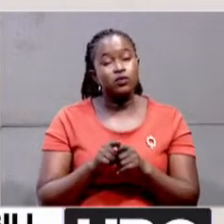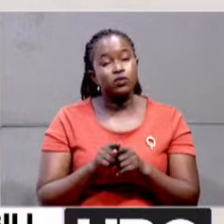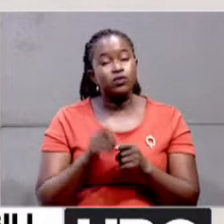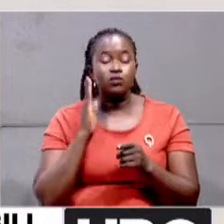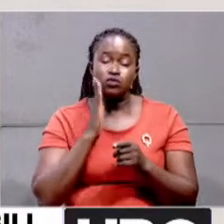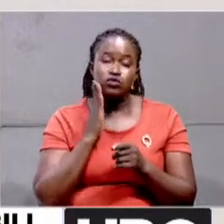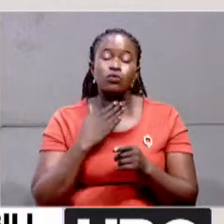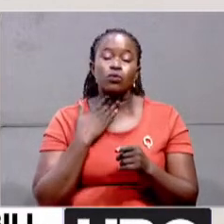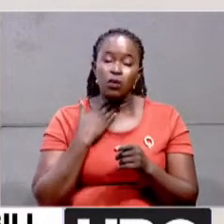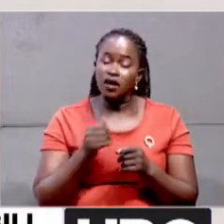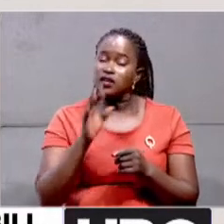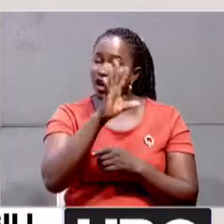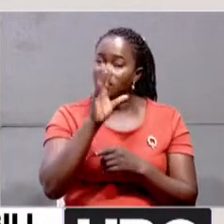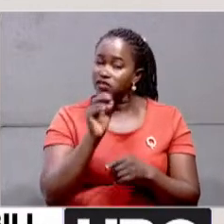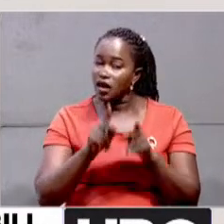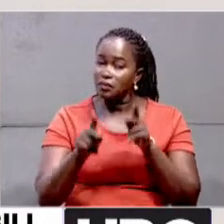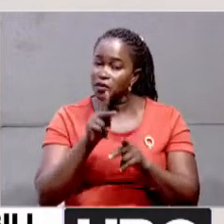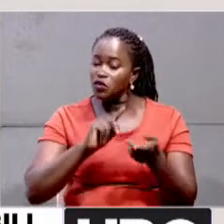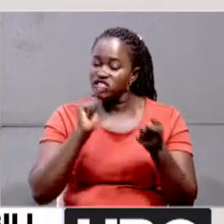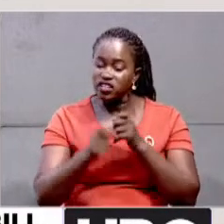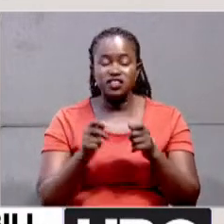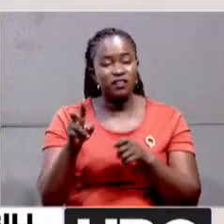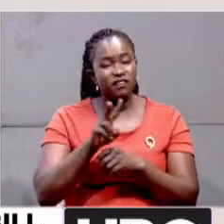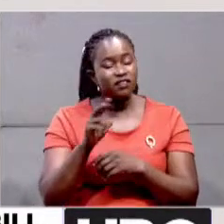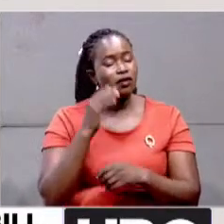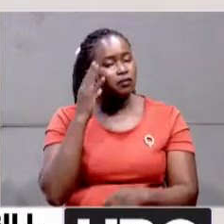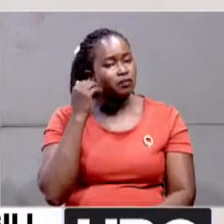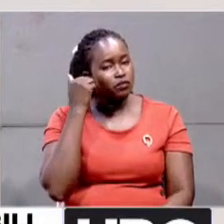us to be, they want Africa to be prostitutes.